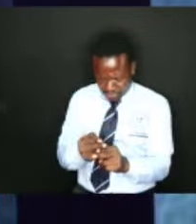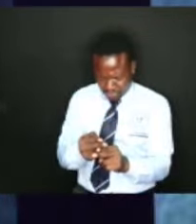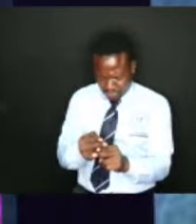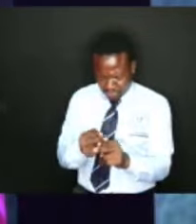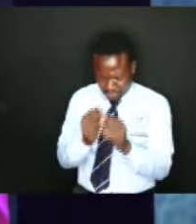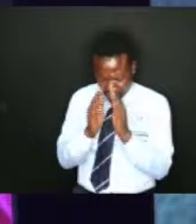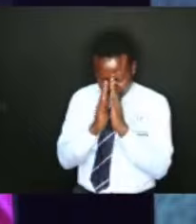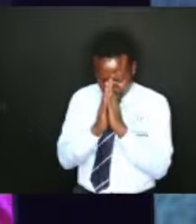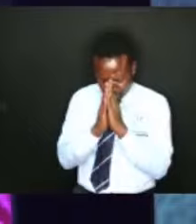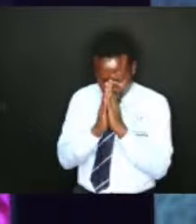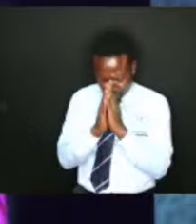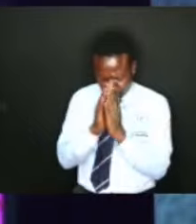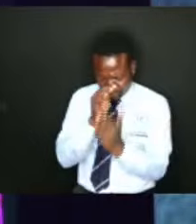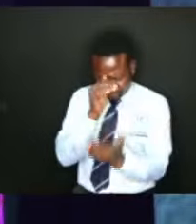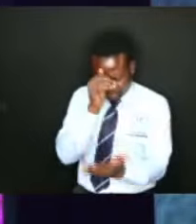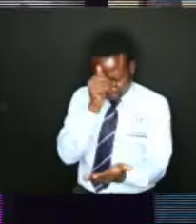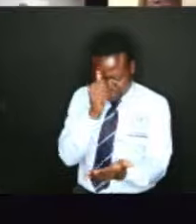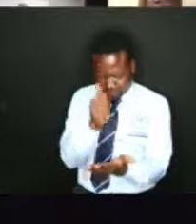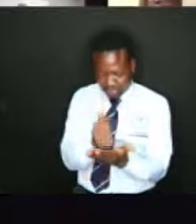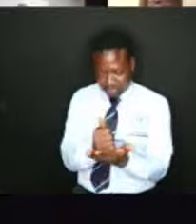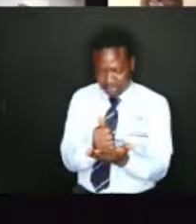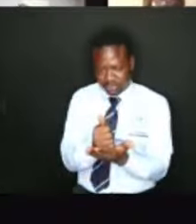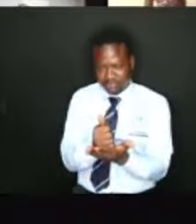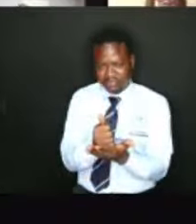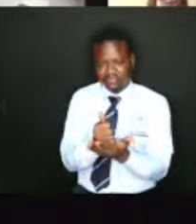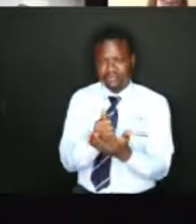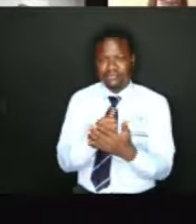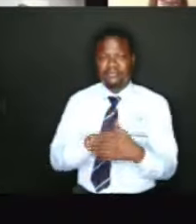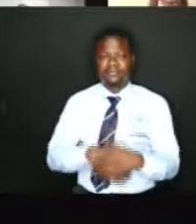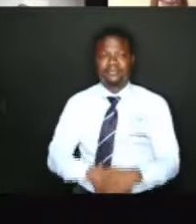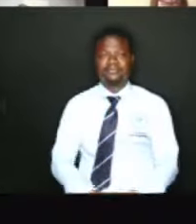yes, Lord, have you pray with thanksgiving. Amen.